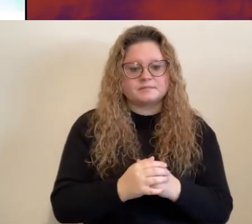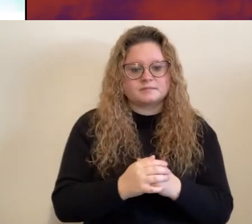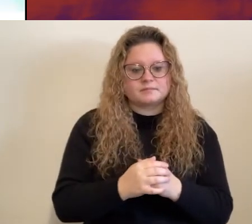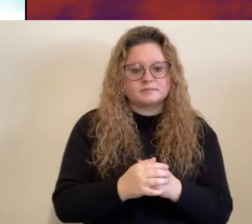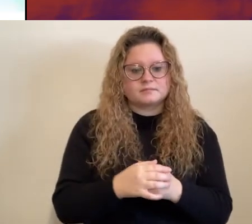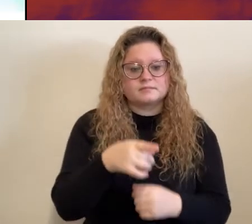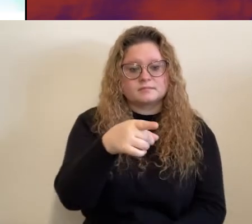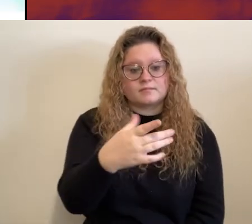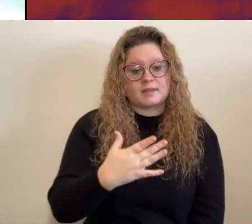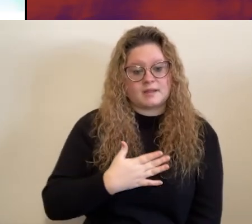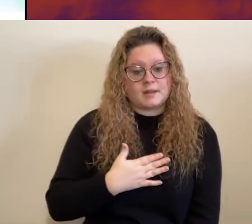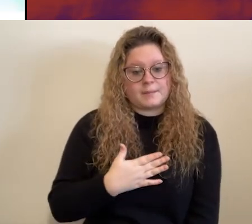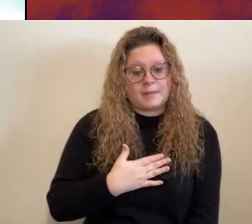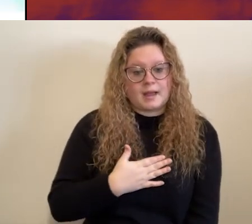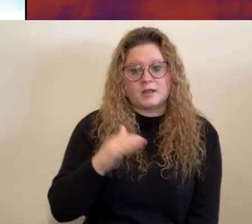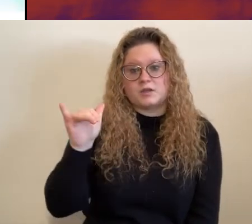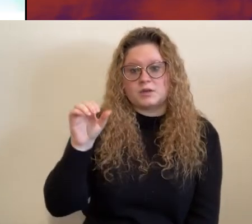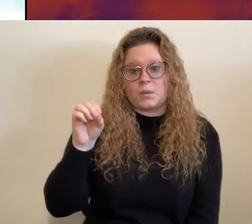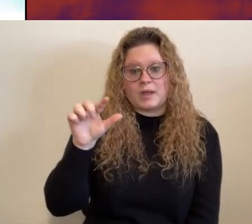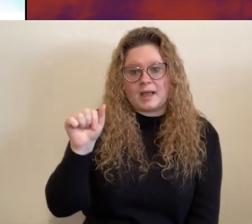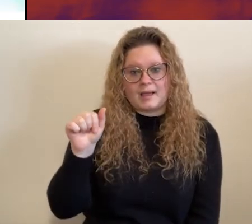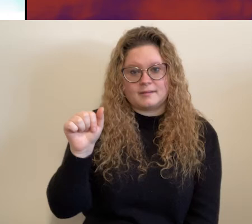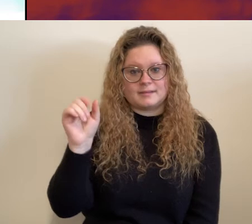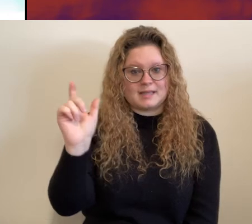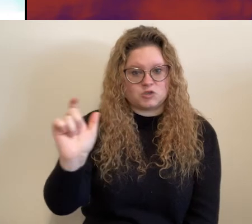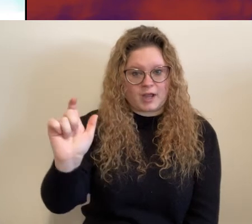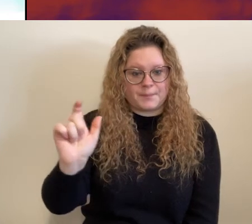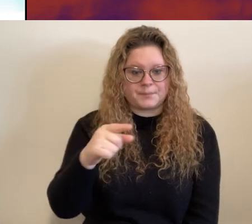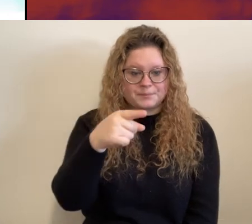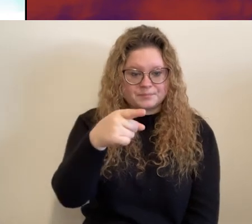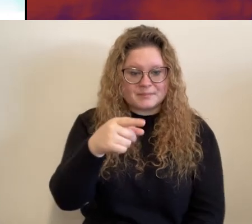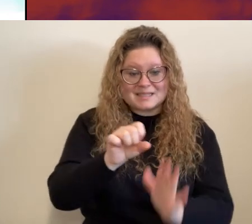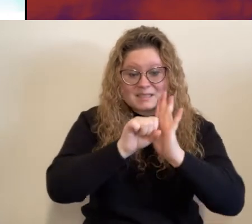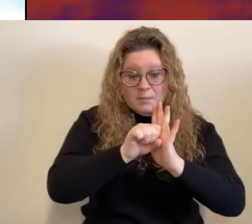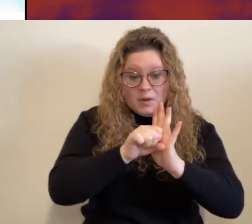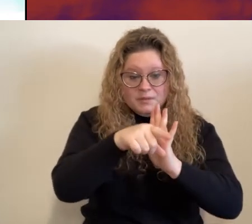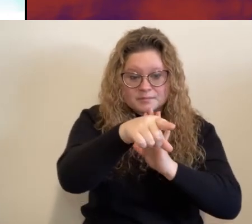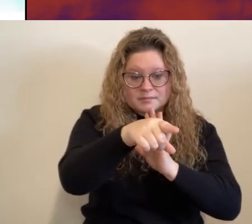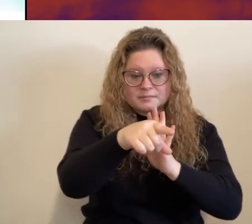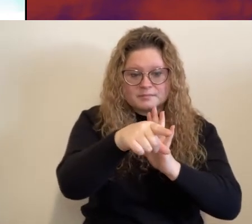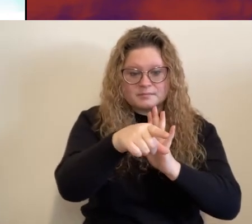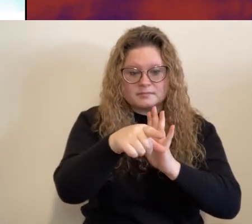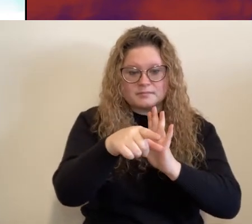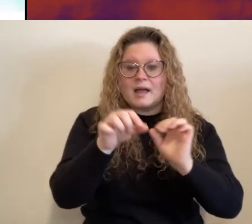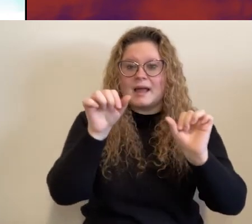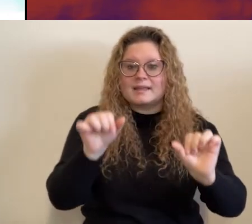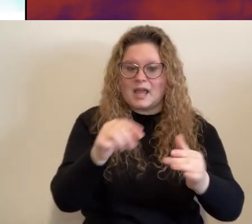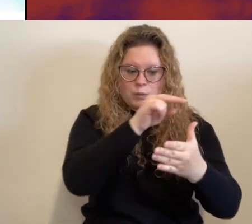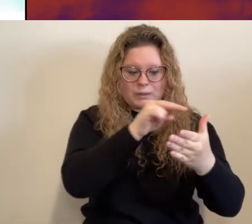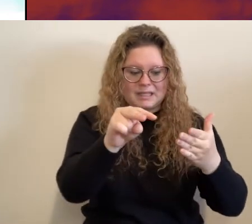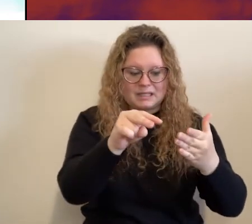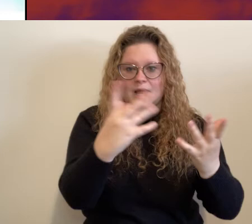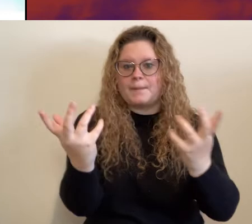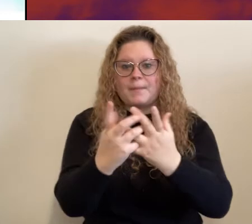Kundalini Instagram. So these are the symbols that I was talking about. And each symbol I can read in a sound form. So each symbol has its own